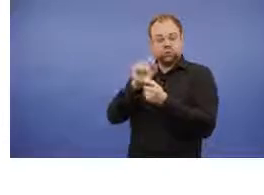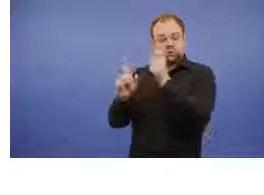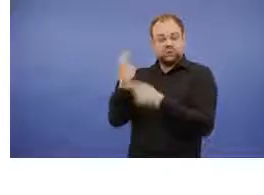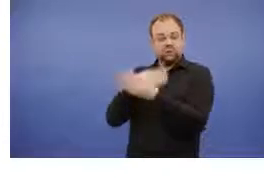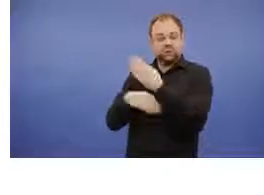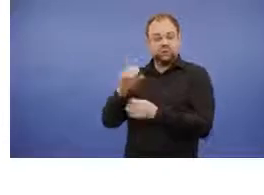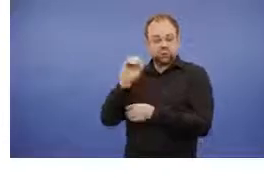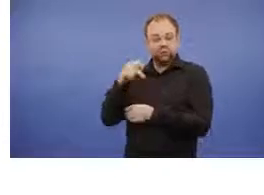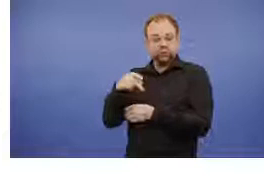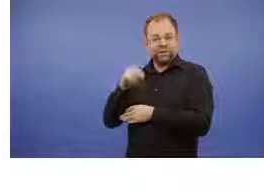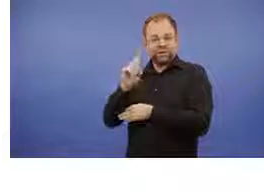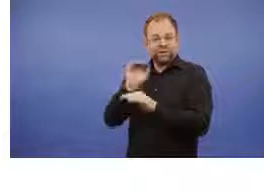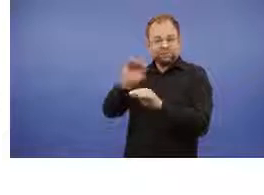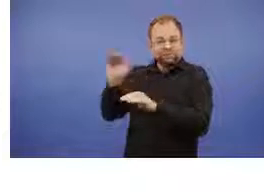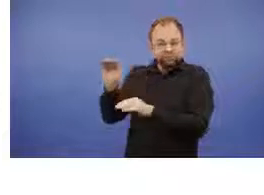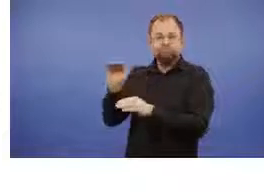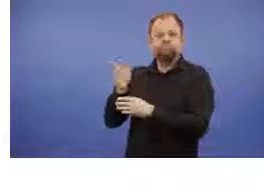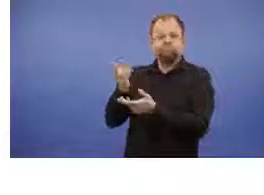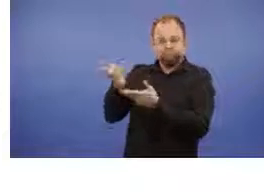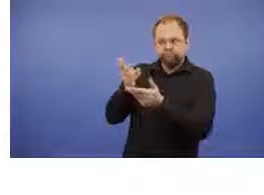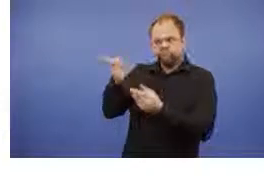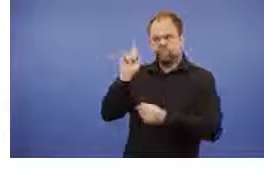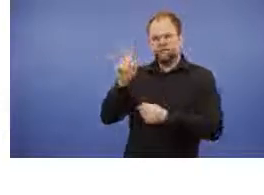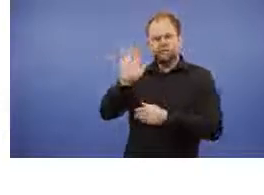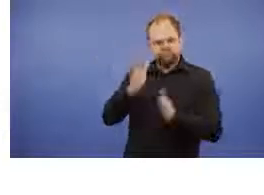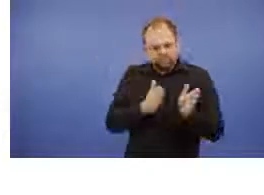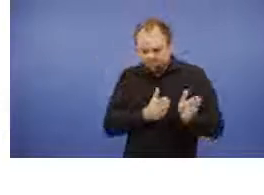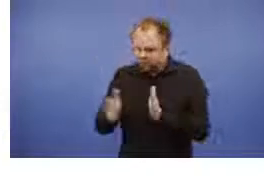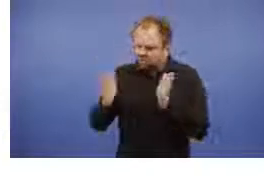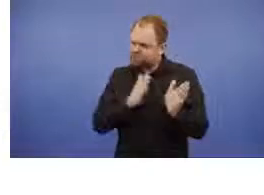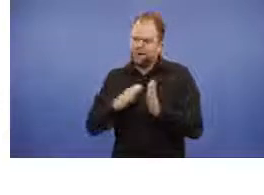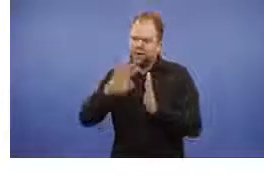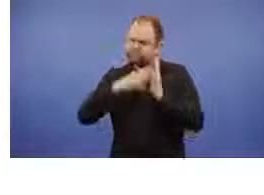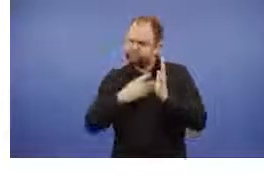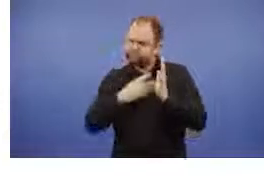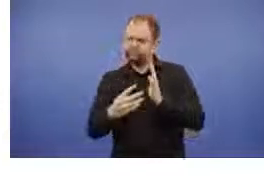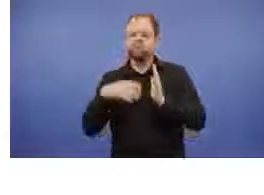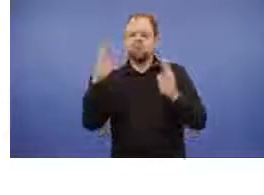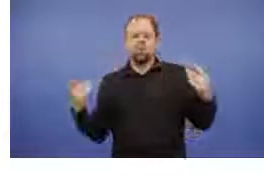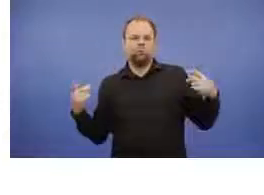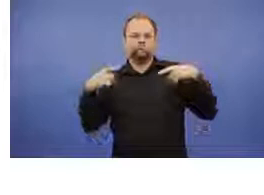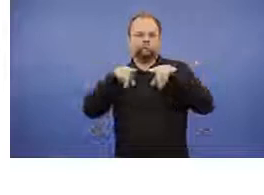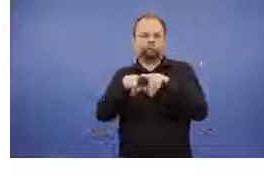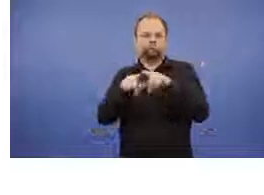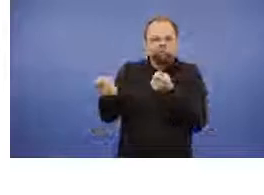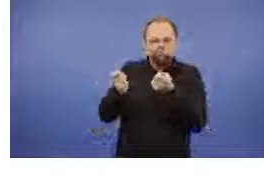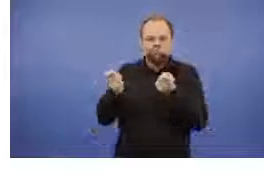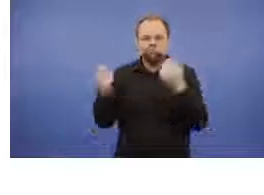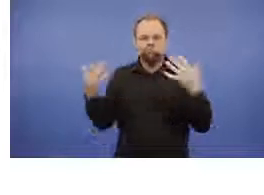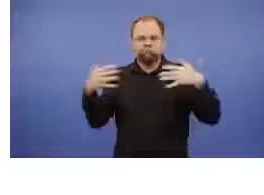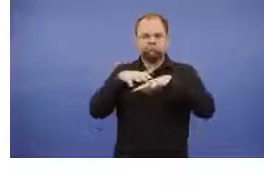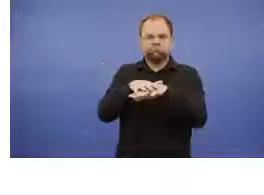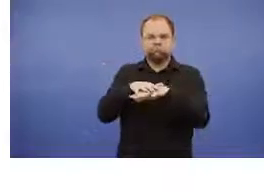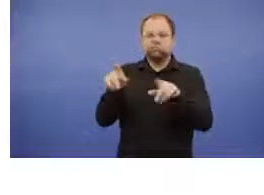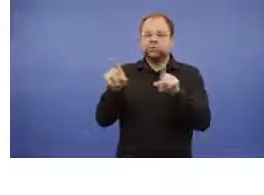support their inclusion. So to support mobilizing displaced persons with disabilities,